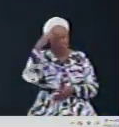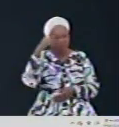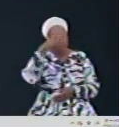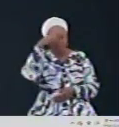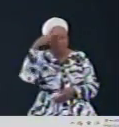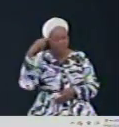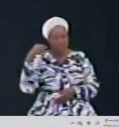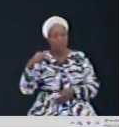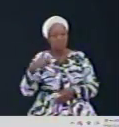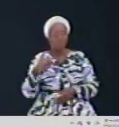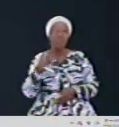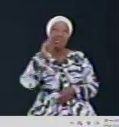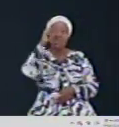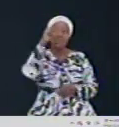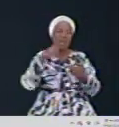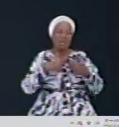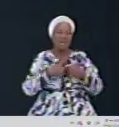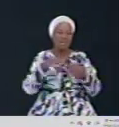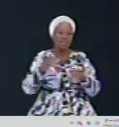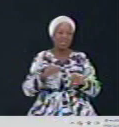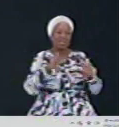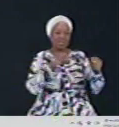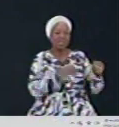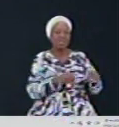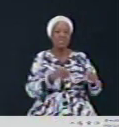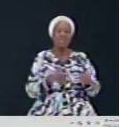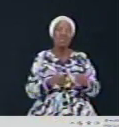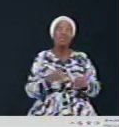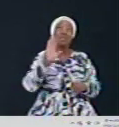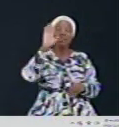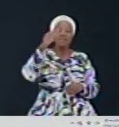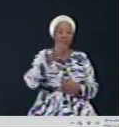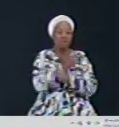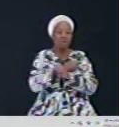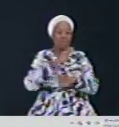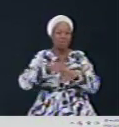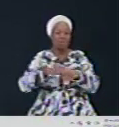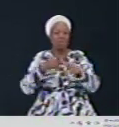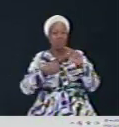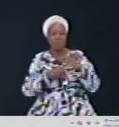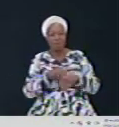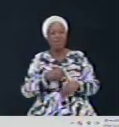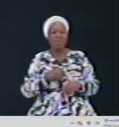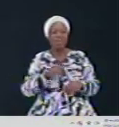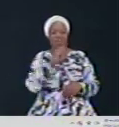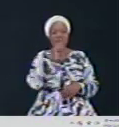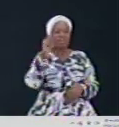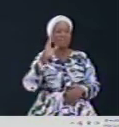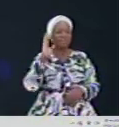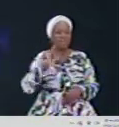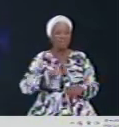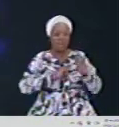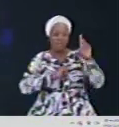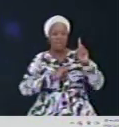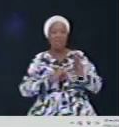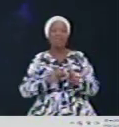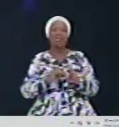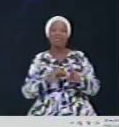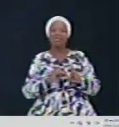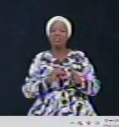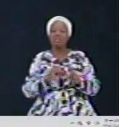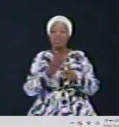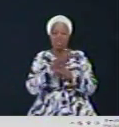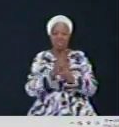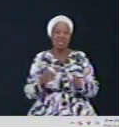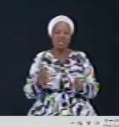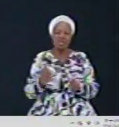because he has set his love upon me, therefore will I deliver him. Therefore,